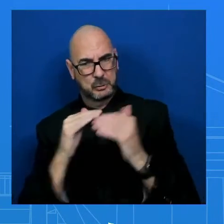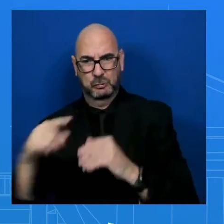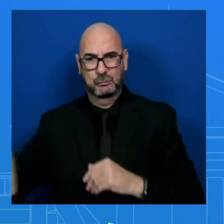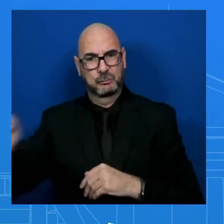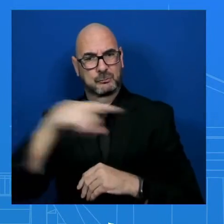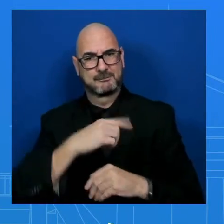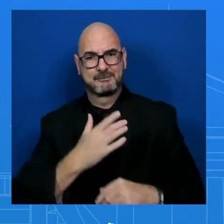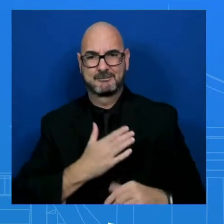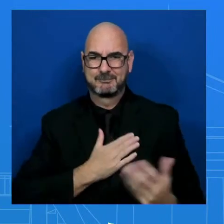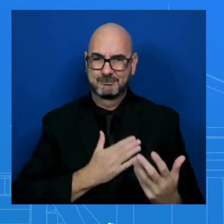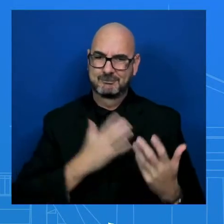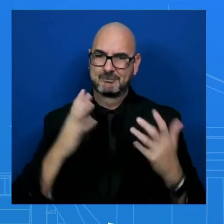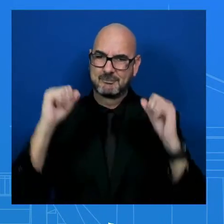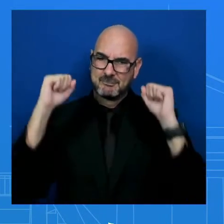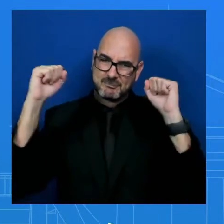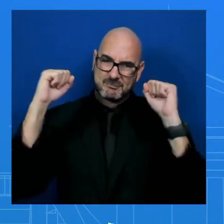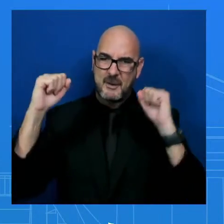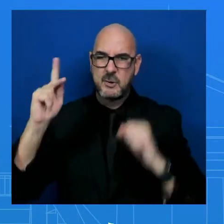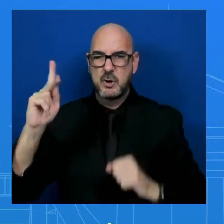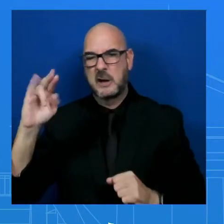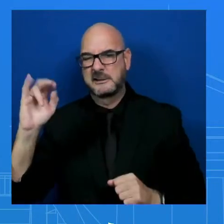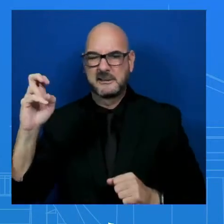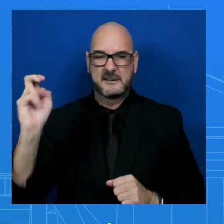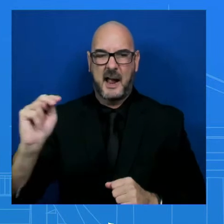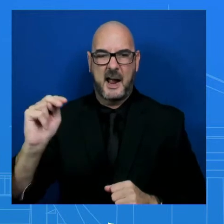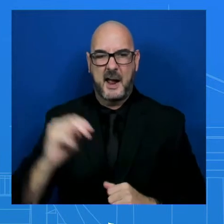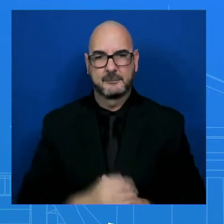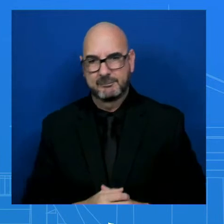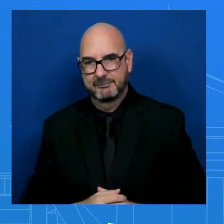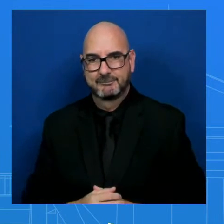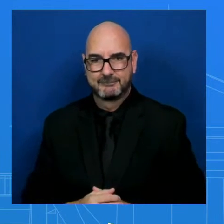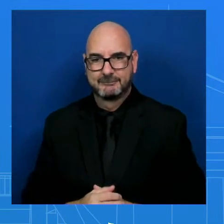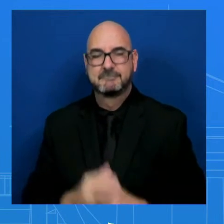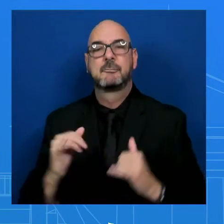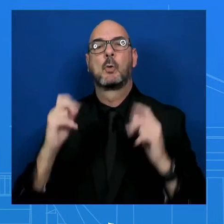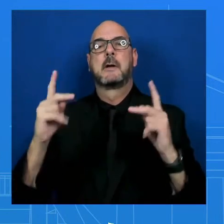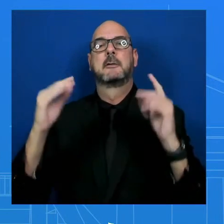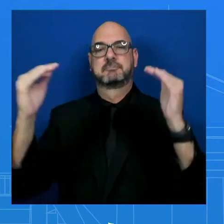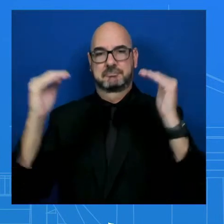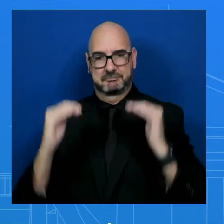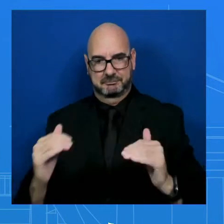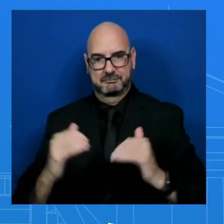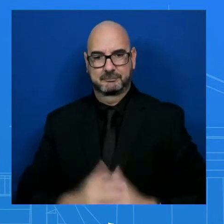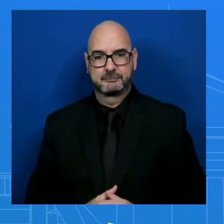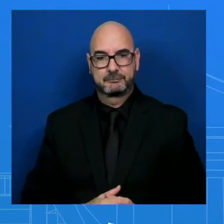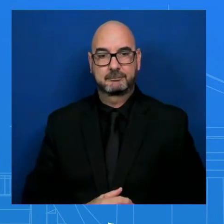forward. Okay, go ahead, Colleen. Okay, it's my birthday. Oh my gosh.